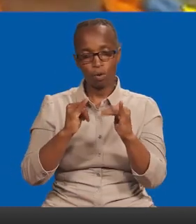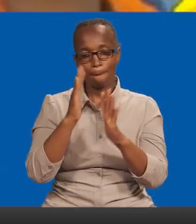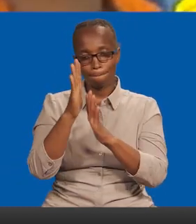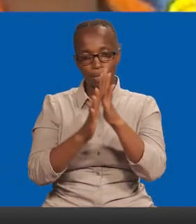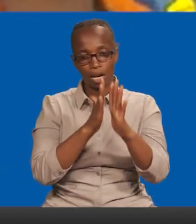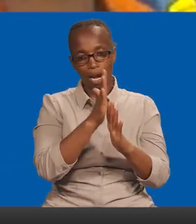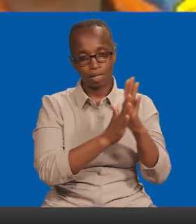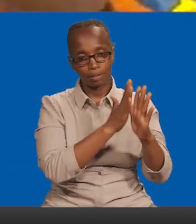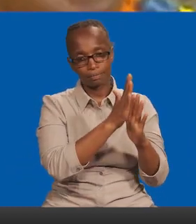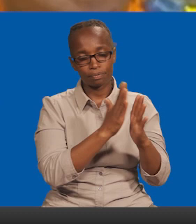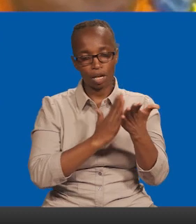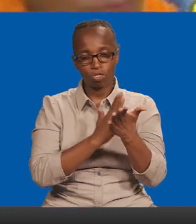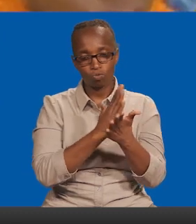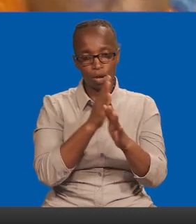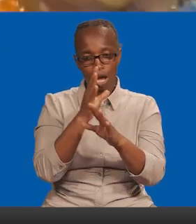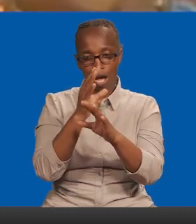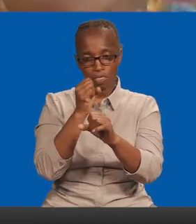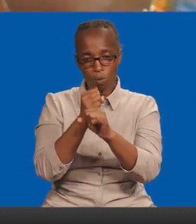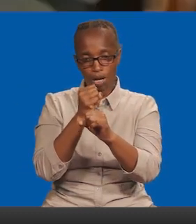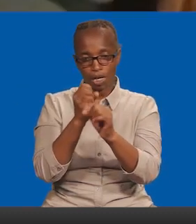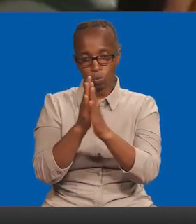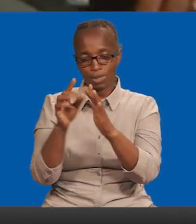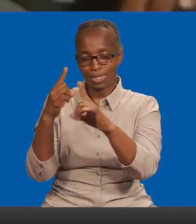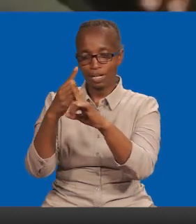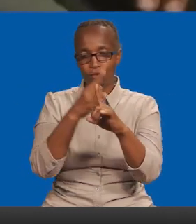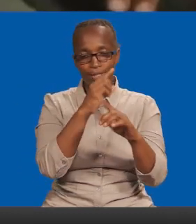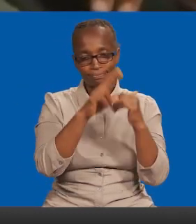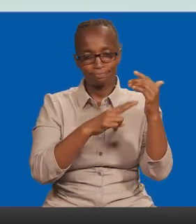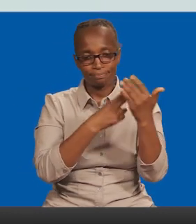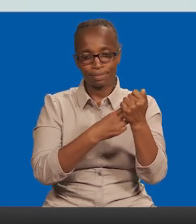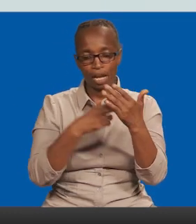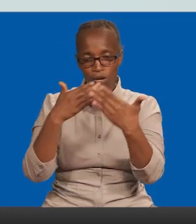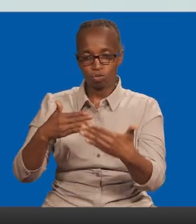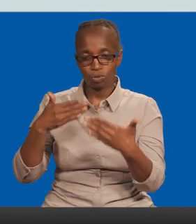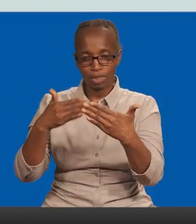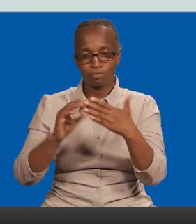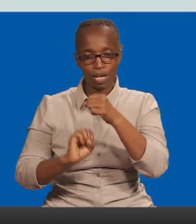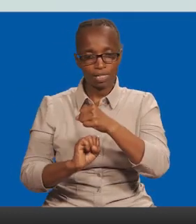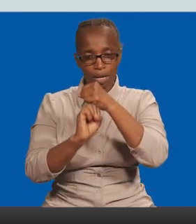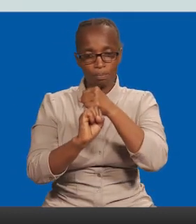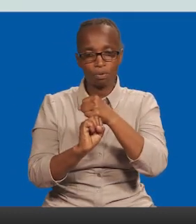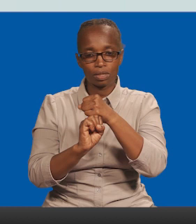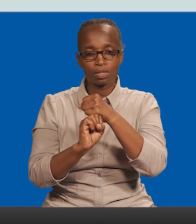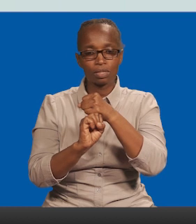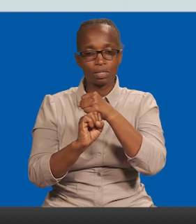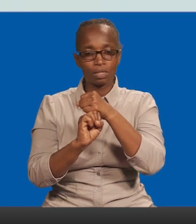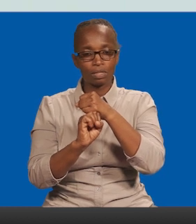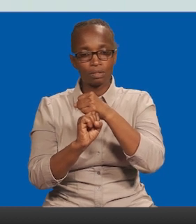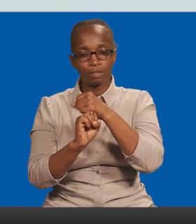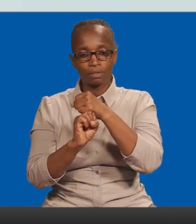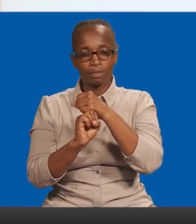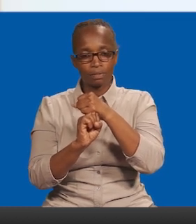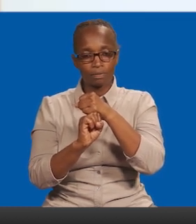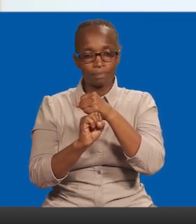ya kuanzisha hazina ya waathiriwa wa dhuluma za kijinsia kwa ushirikiano na wadau mbalimbali ili kutoa msaada kwa